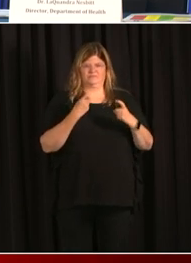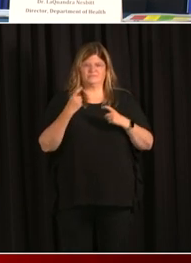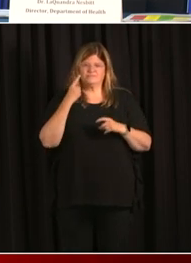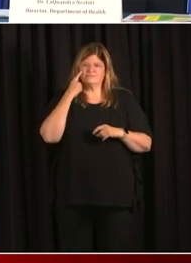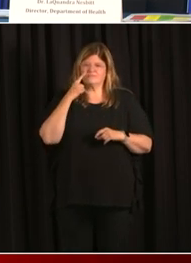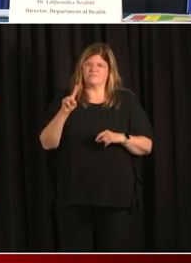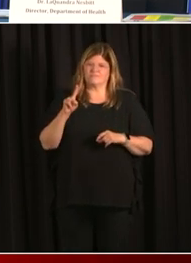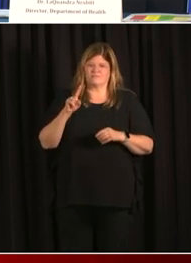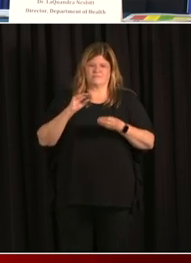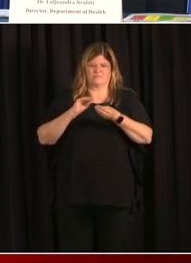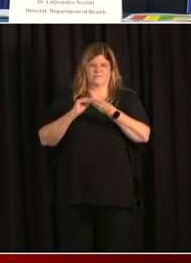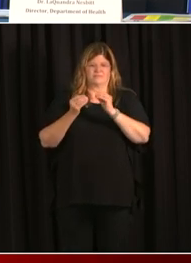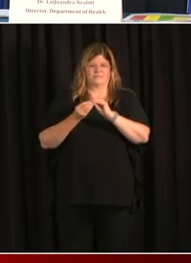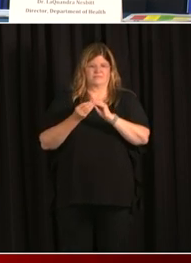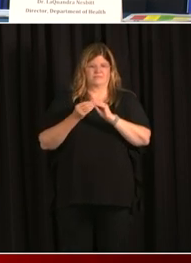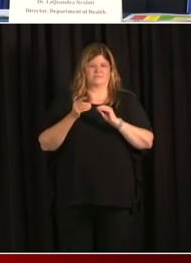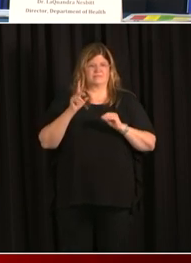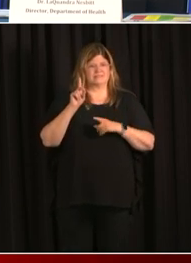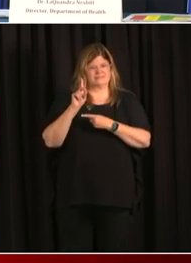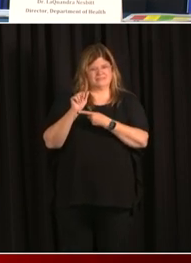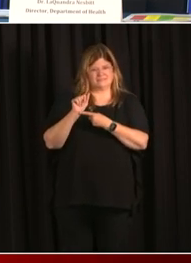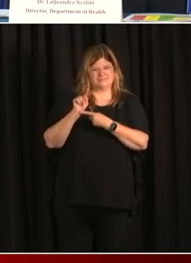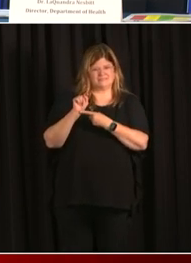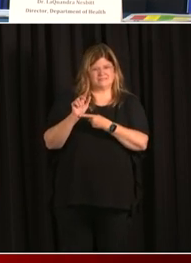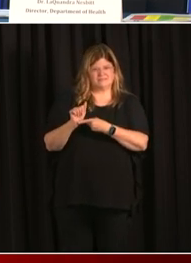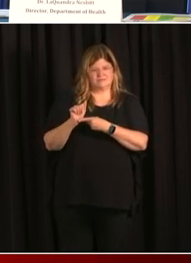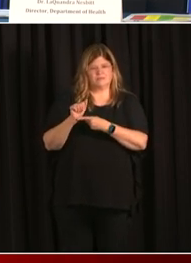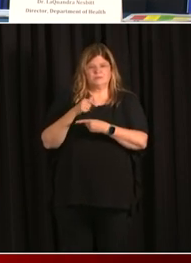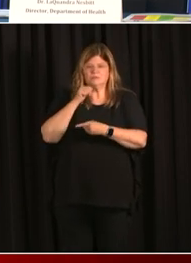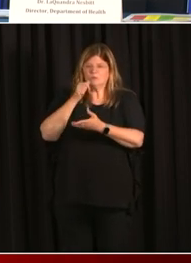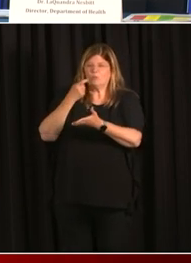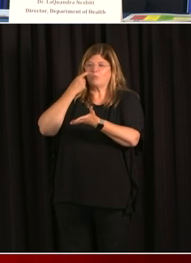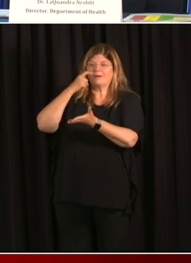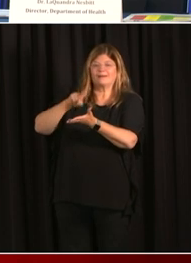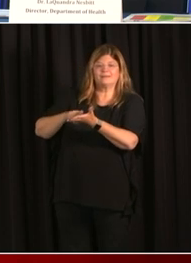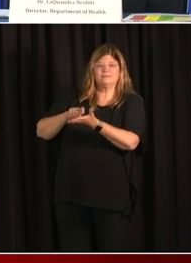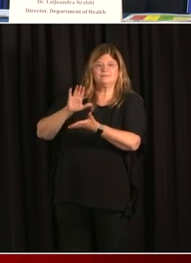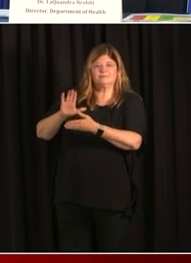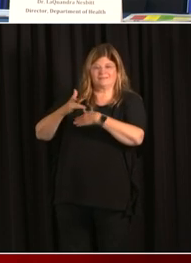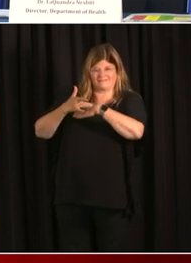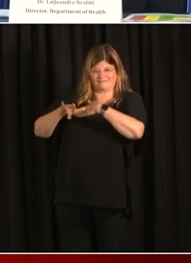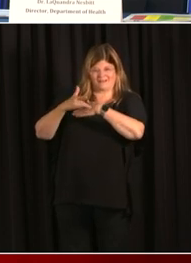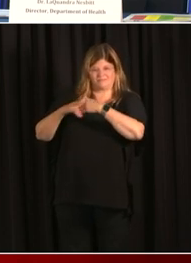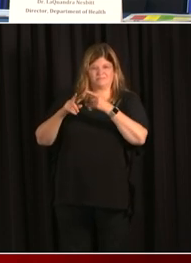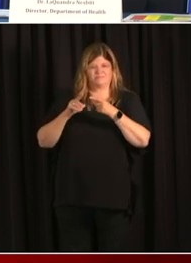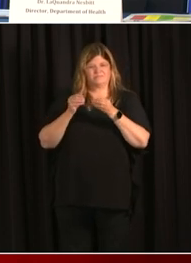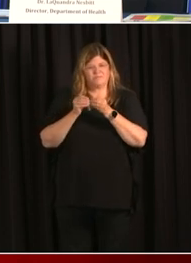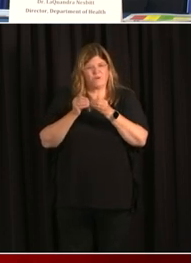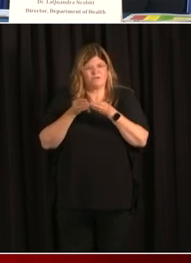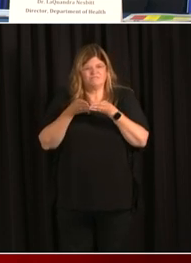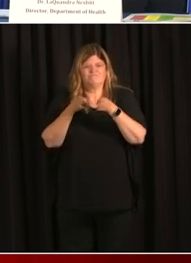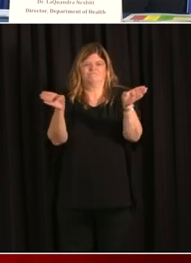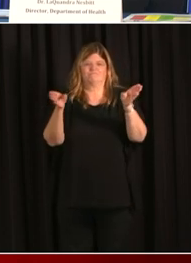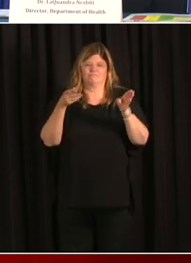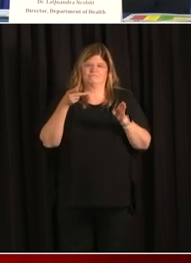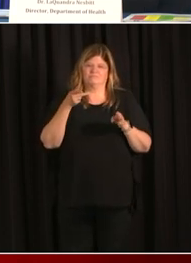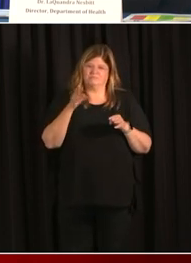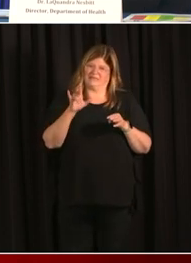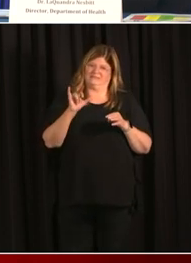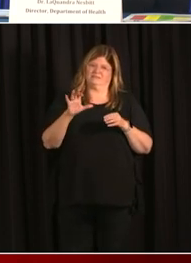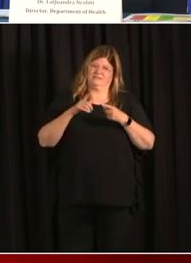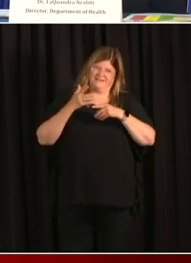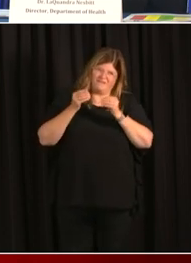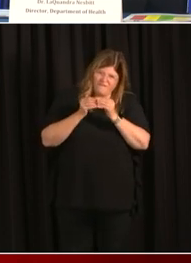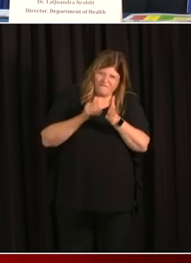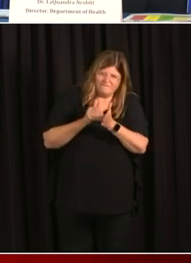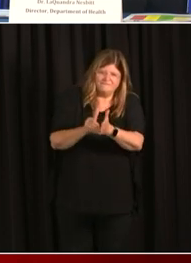for data, we recognize the need to make data available on a more consistent basis. With that,